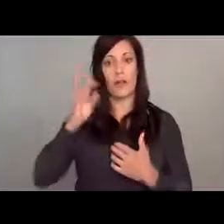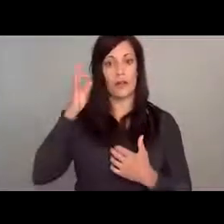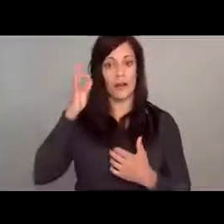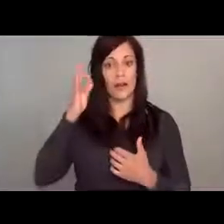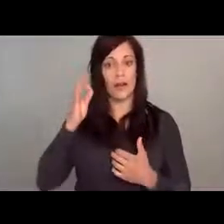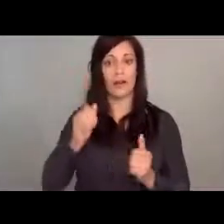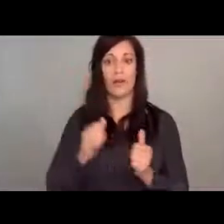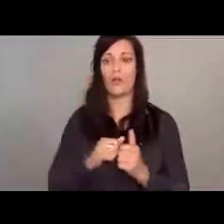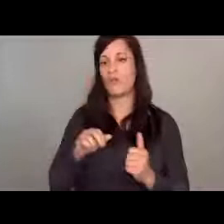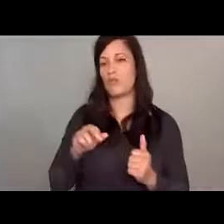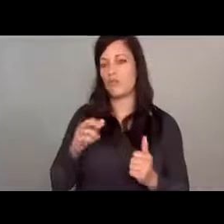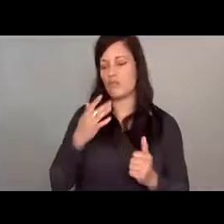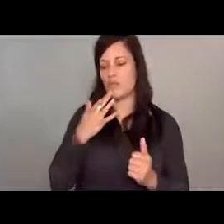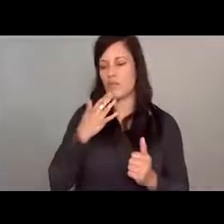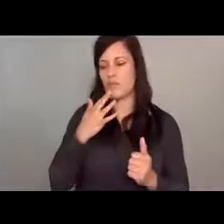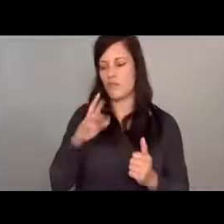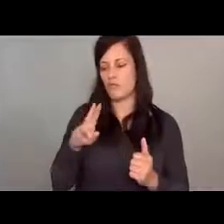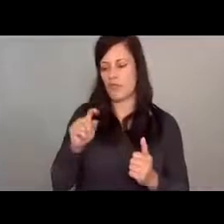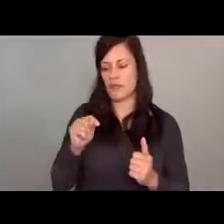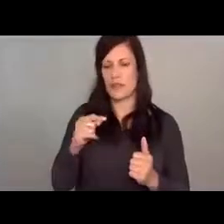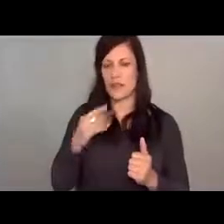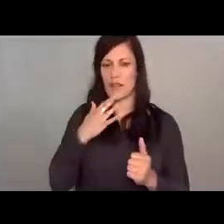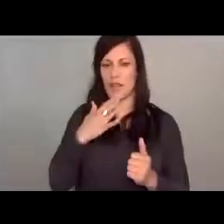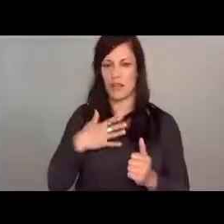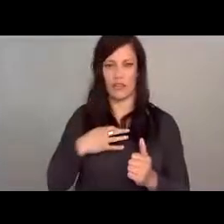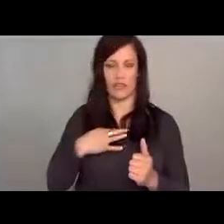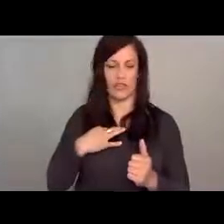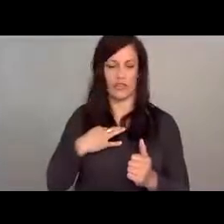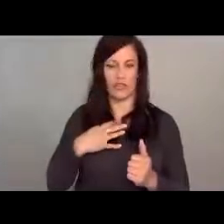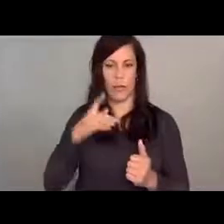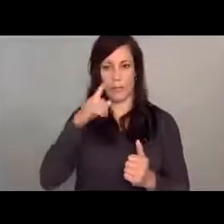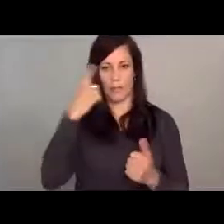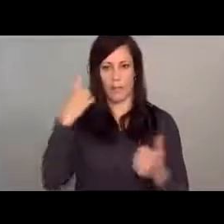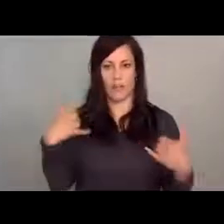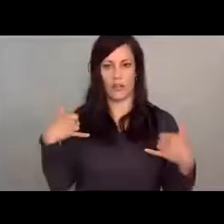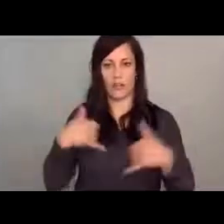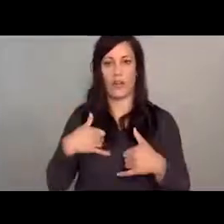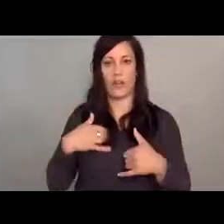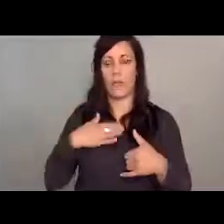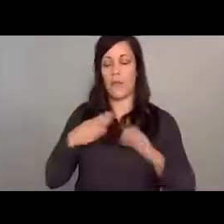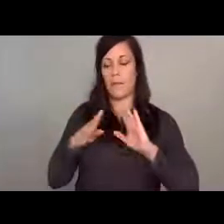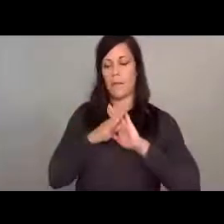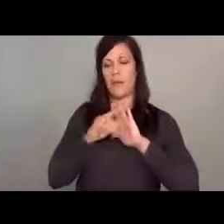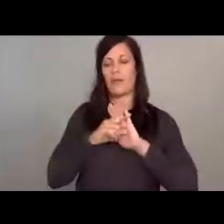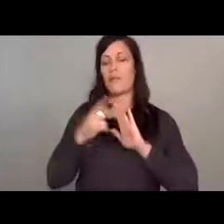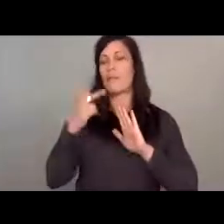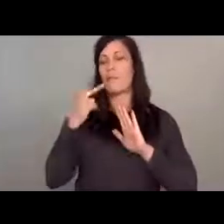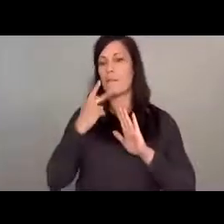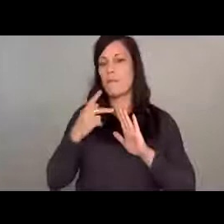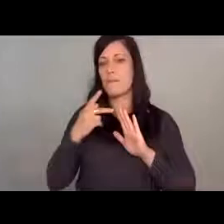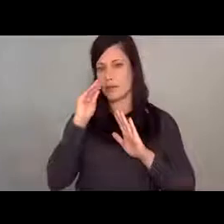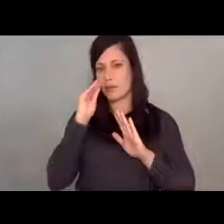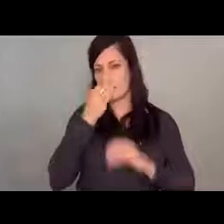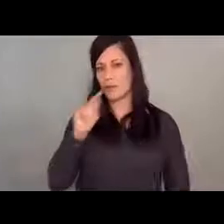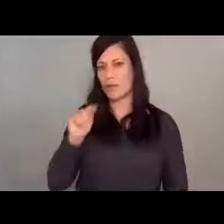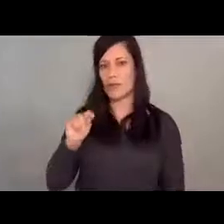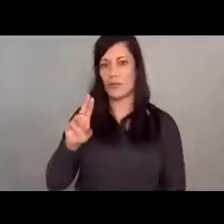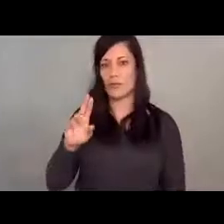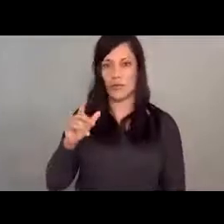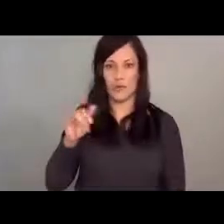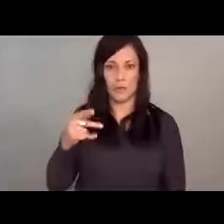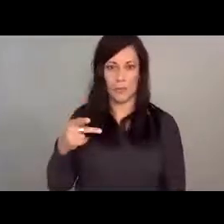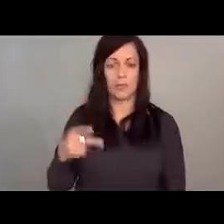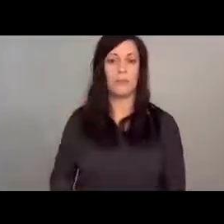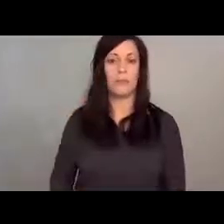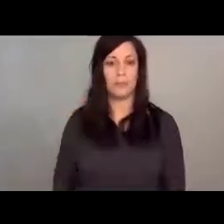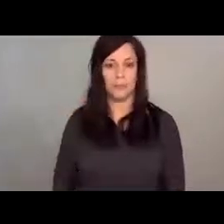a rust-colored top and black sweater, and am in front of a background of pink tulips. I'm calling in